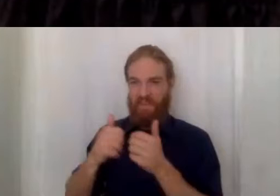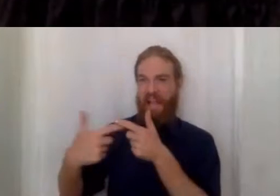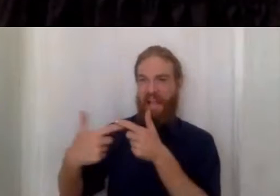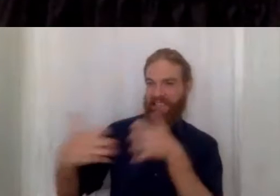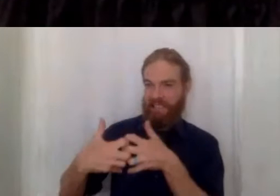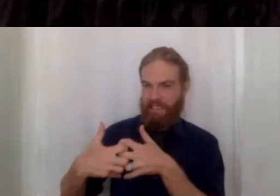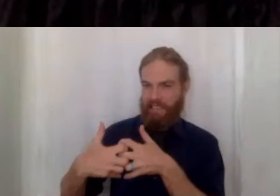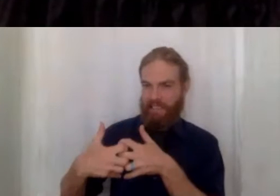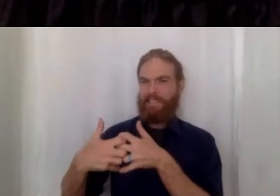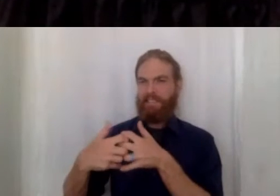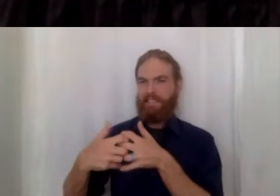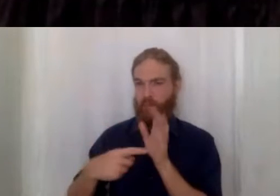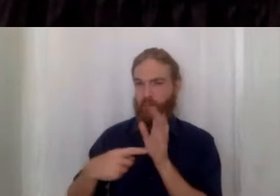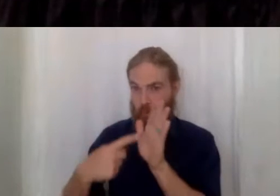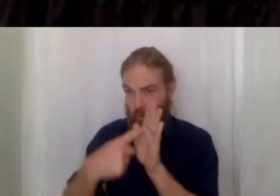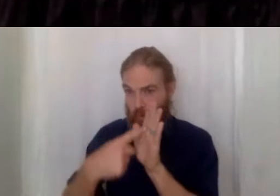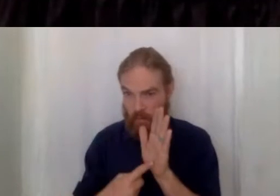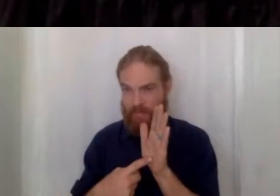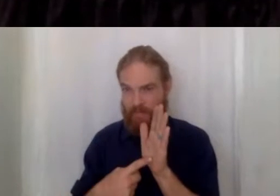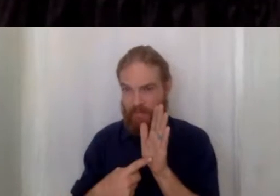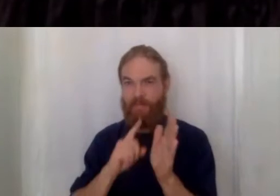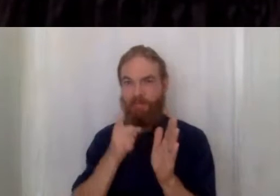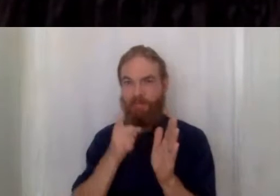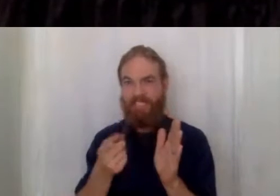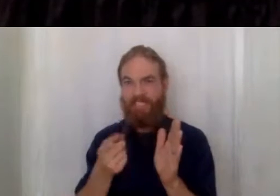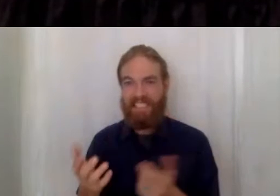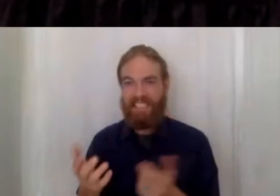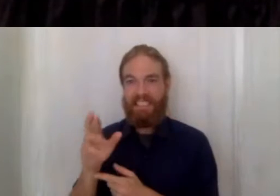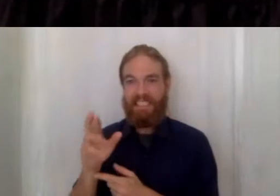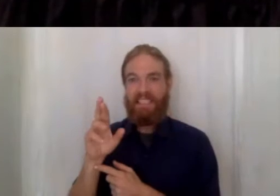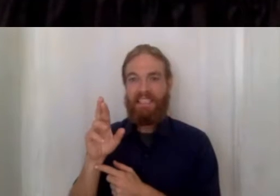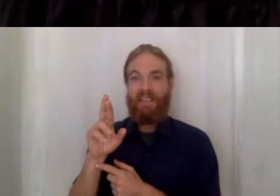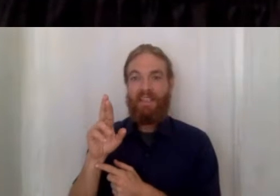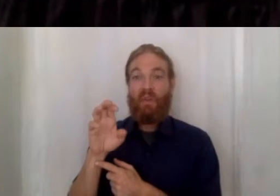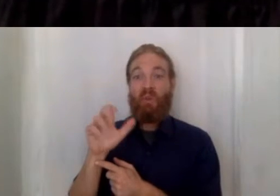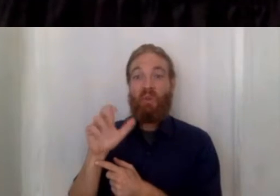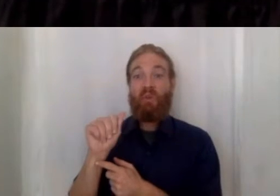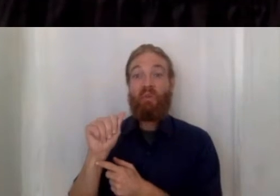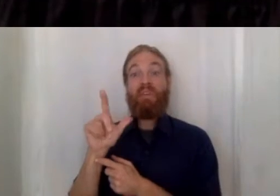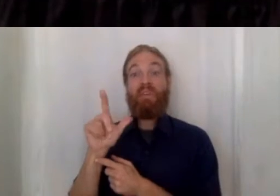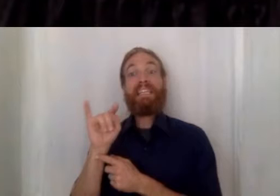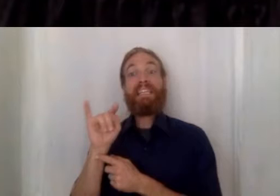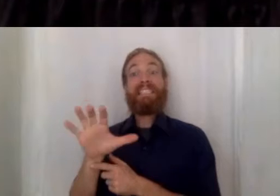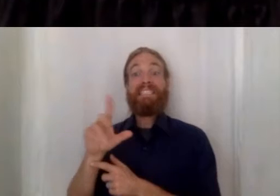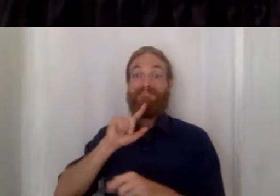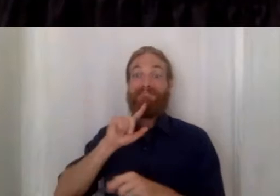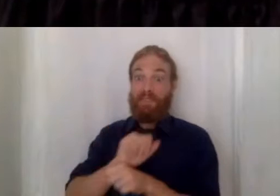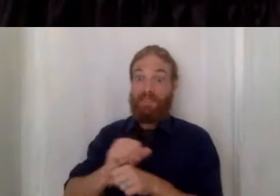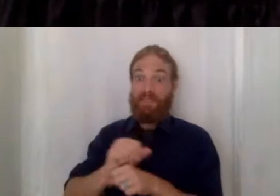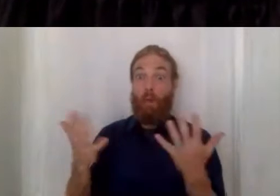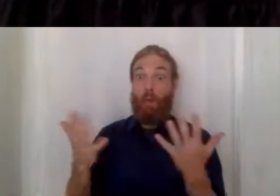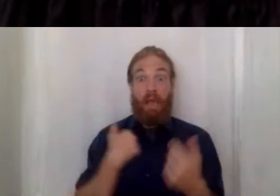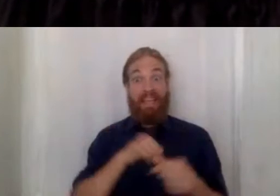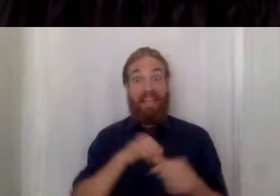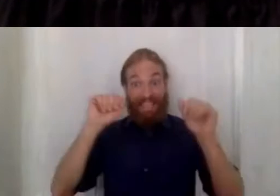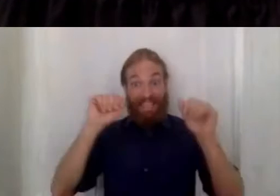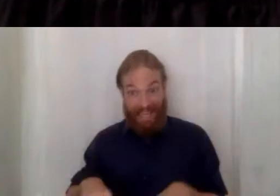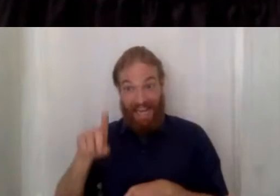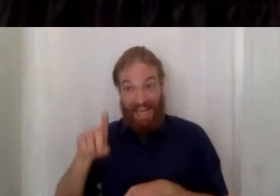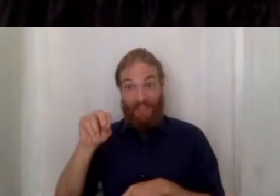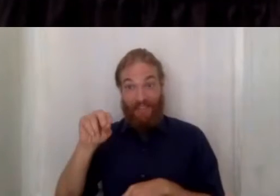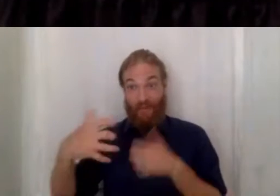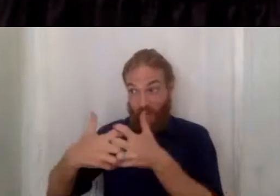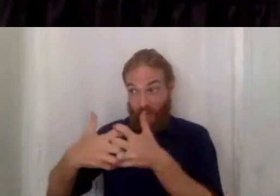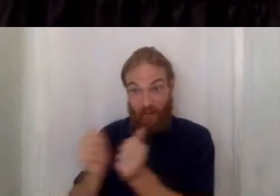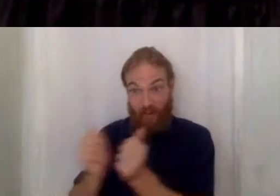able to implement, given some of the staffing models and just the workability of that. And we'll talk about vaccination